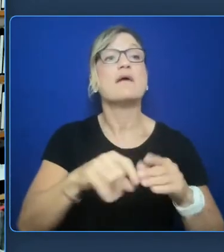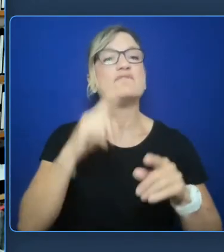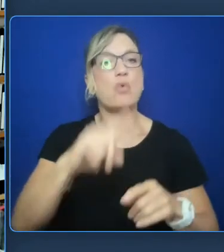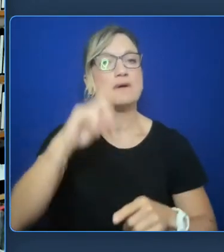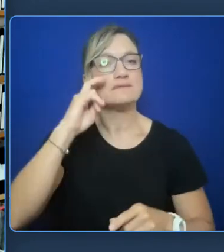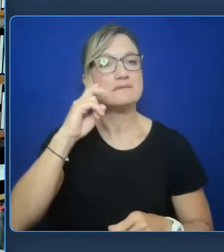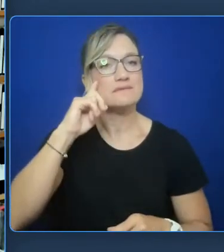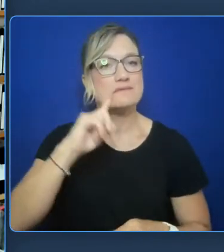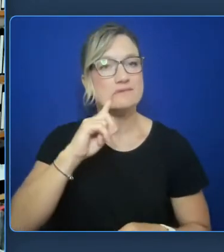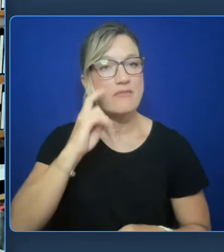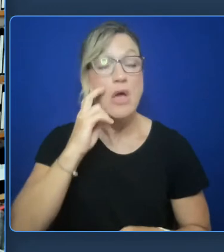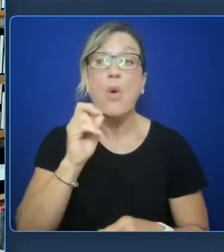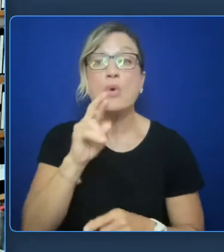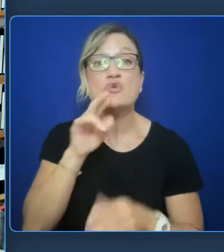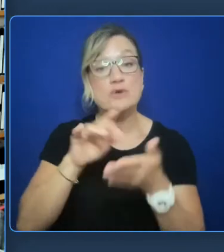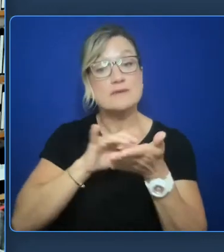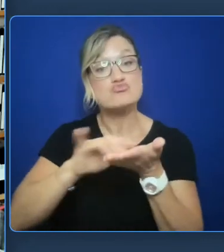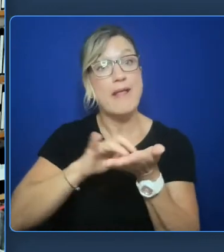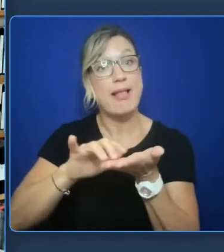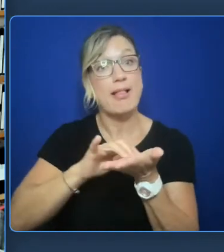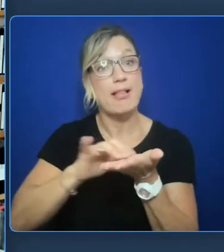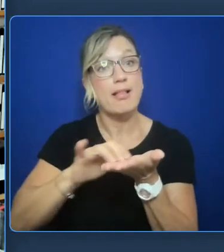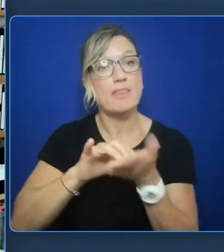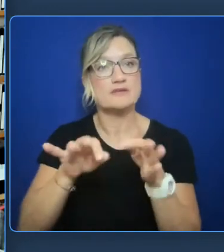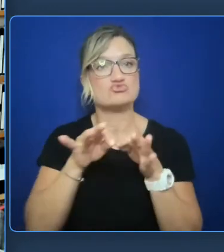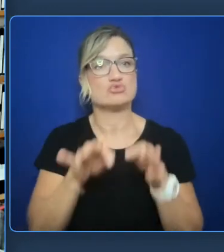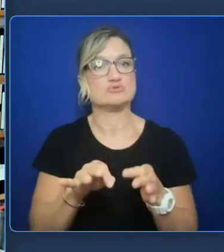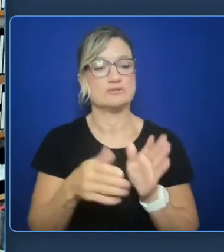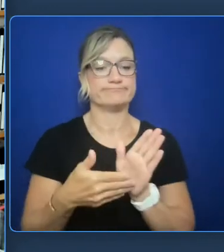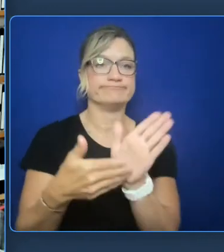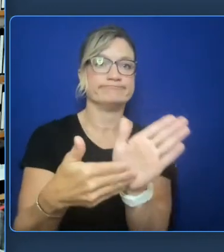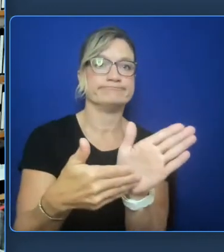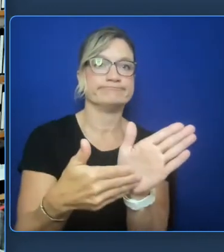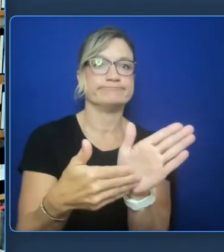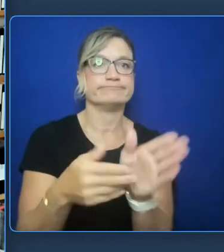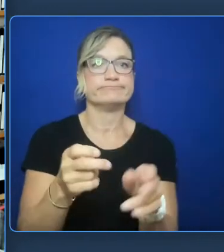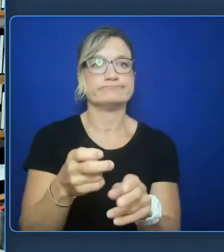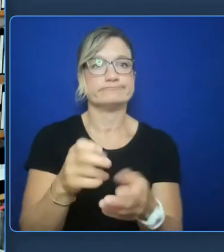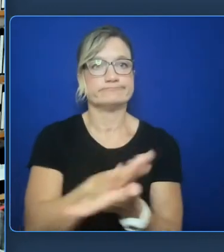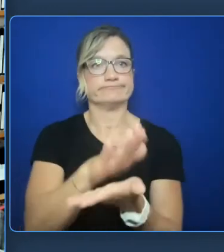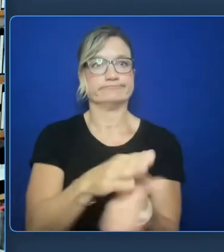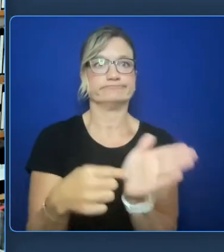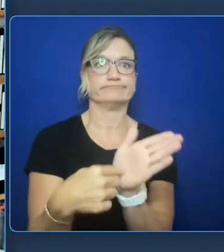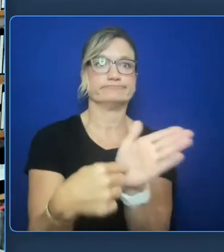even Braille the description and have it accessible to somebody on a hard copy of